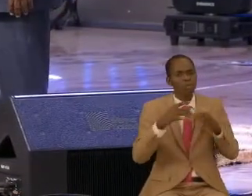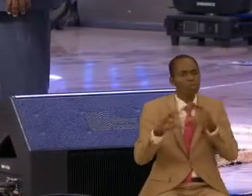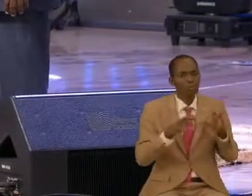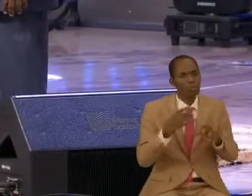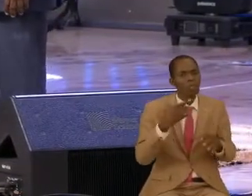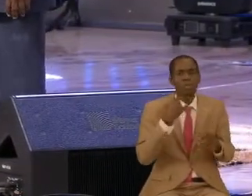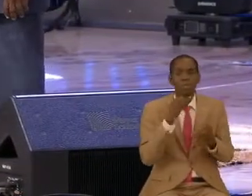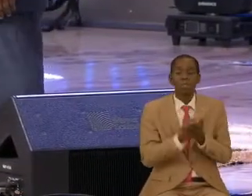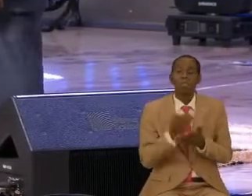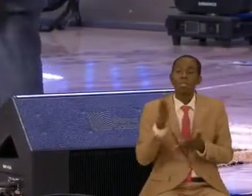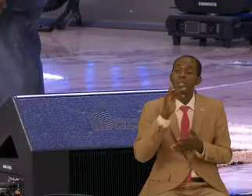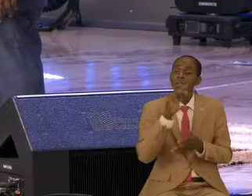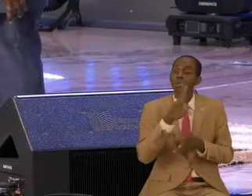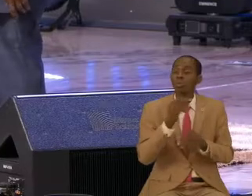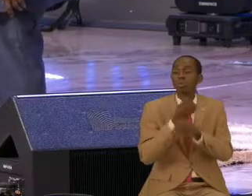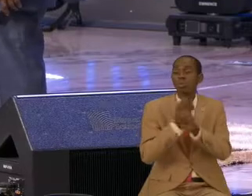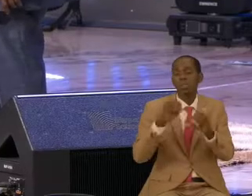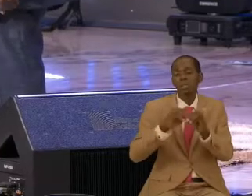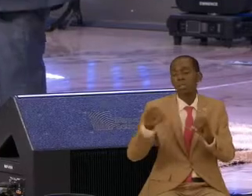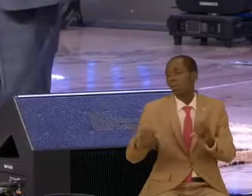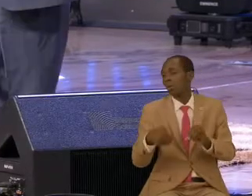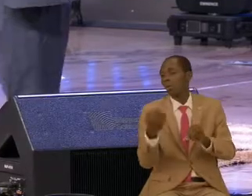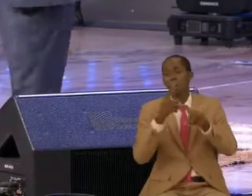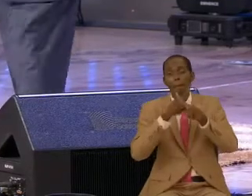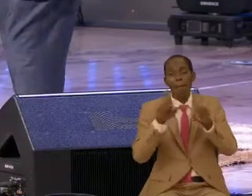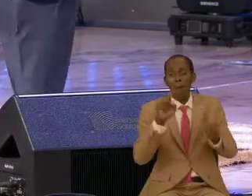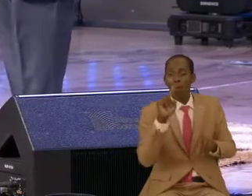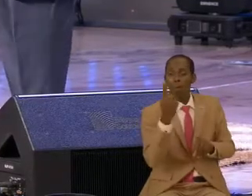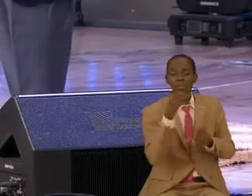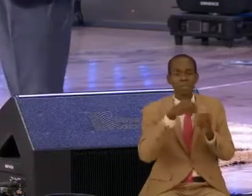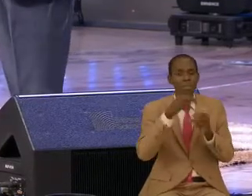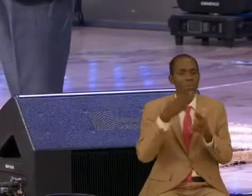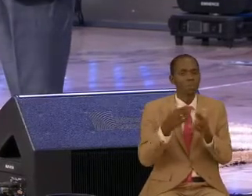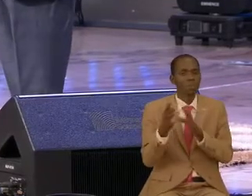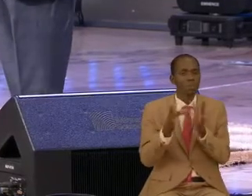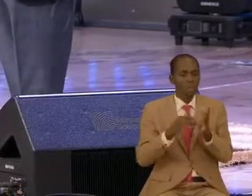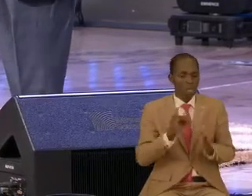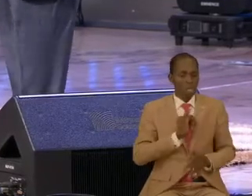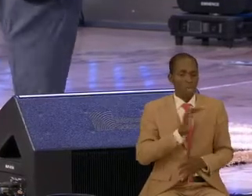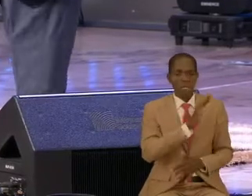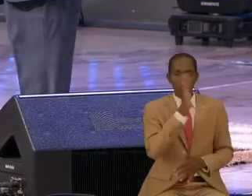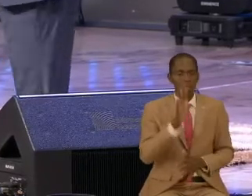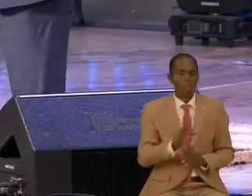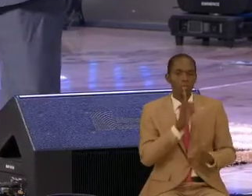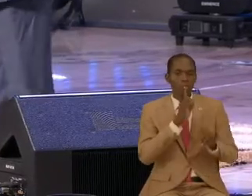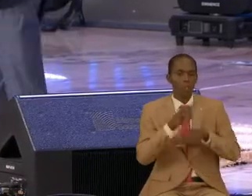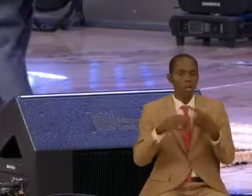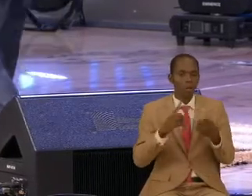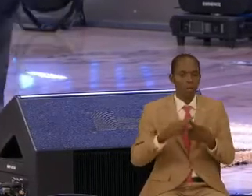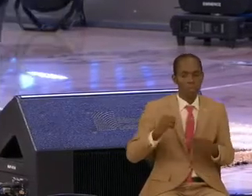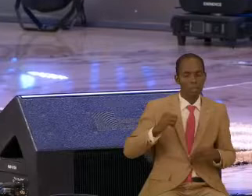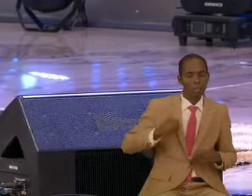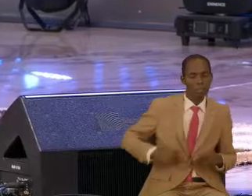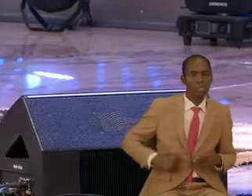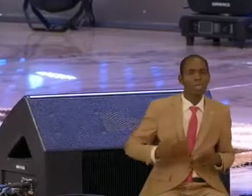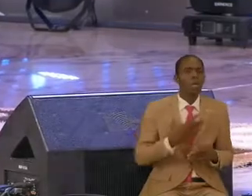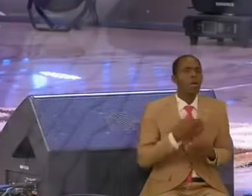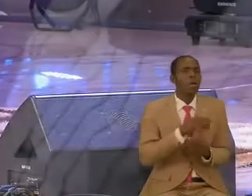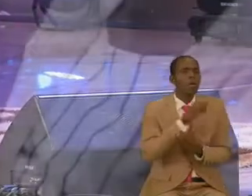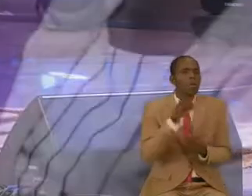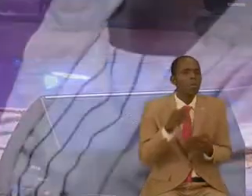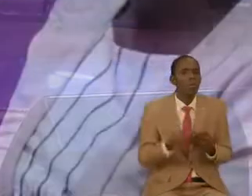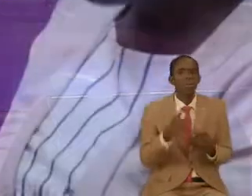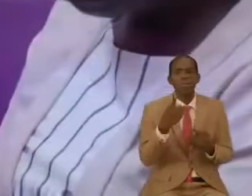any other, but it's in the name of Jesus. I didn't talk about circumcision. And when